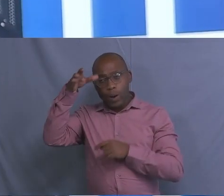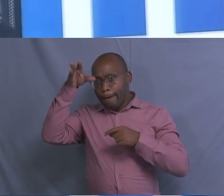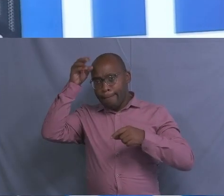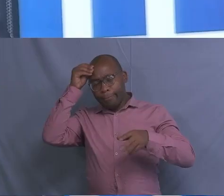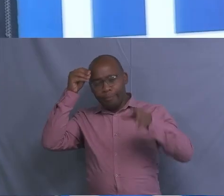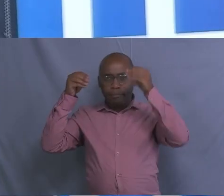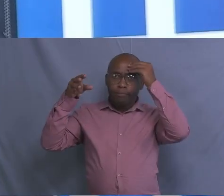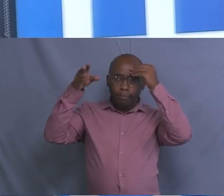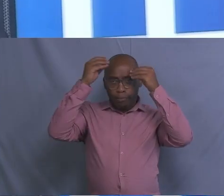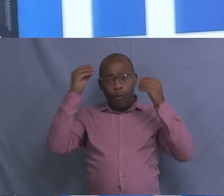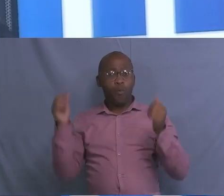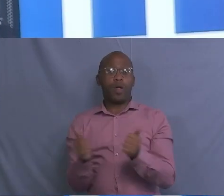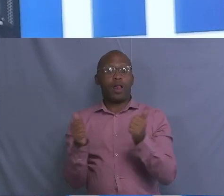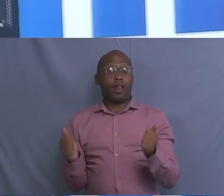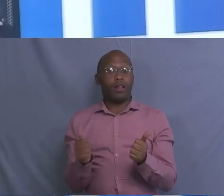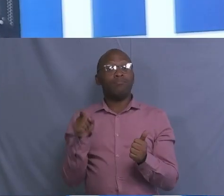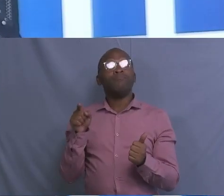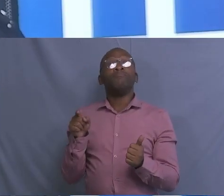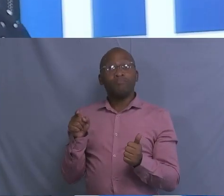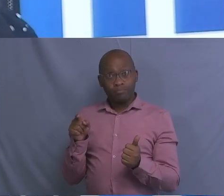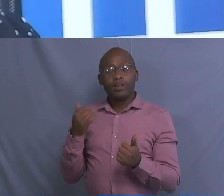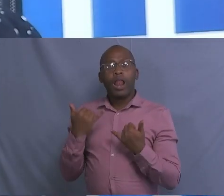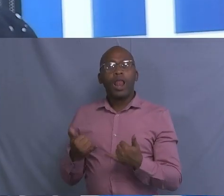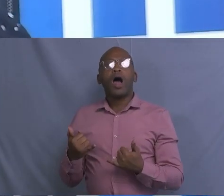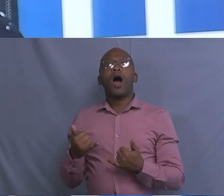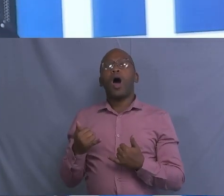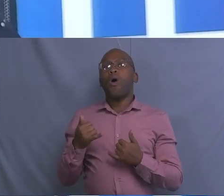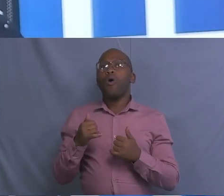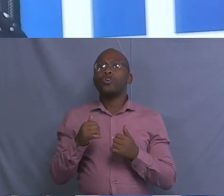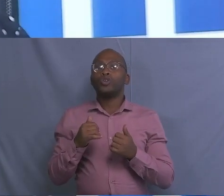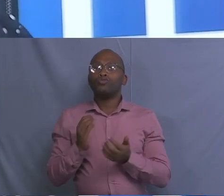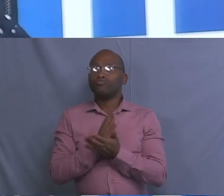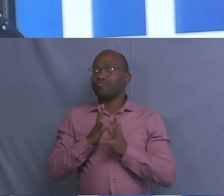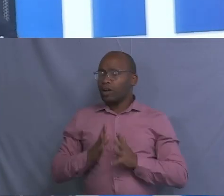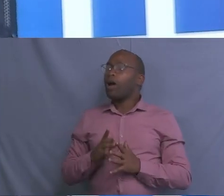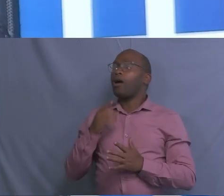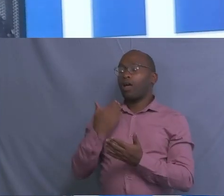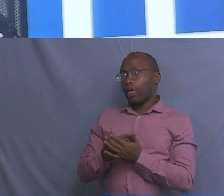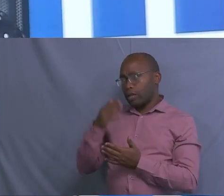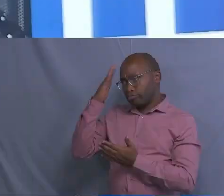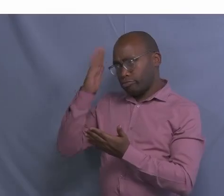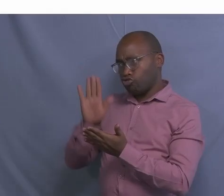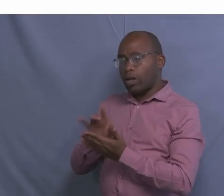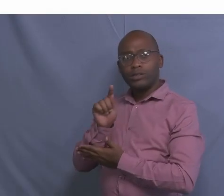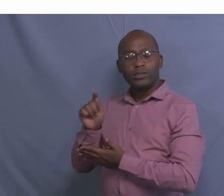are performing their duties. They're put in a position of trust. They should not be party to any fraudulent